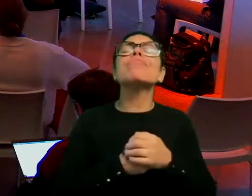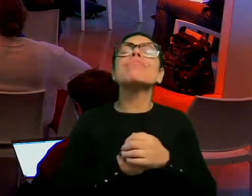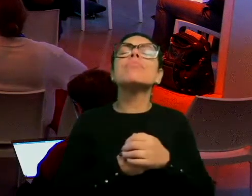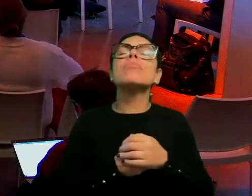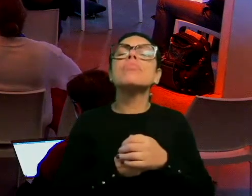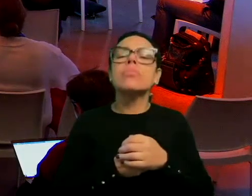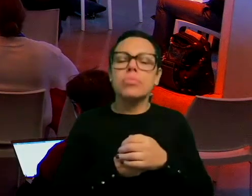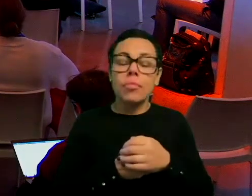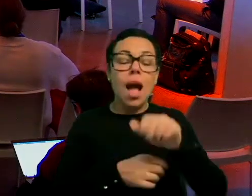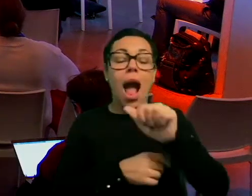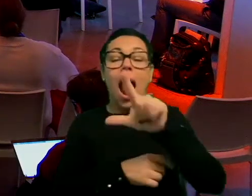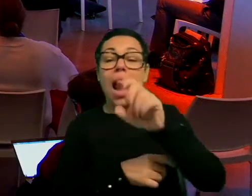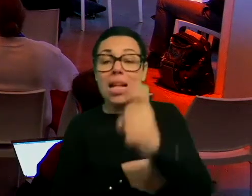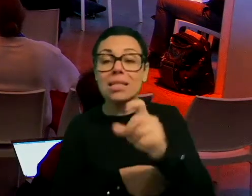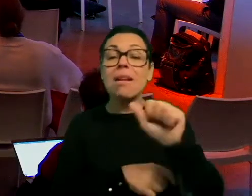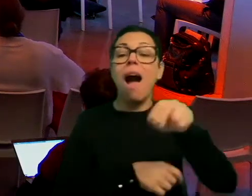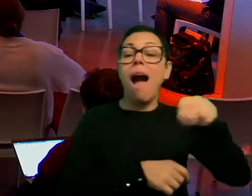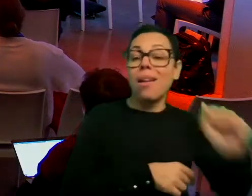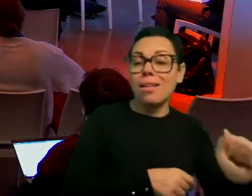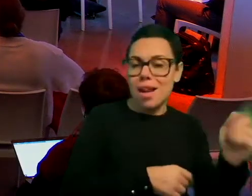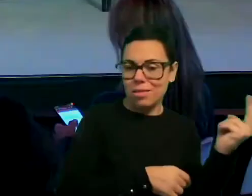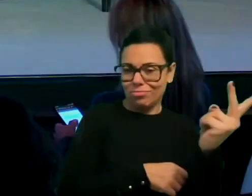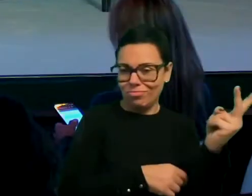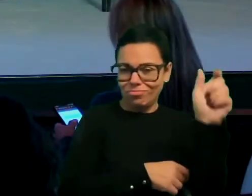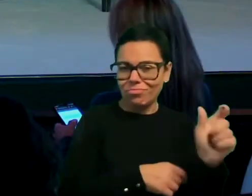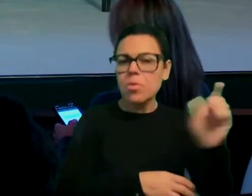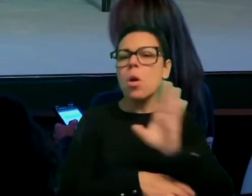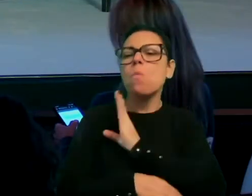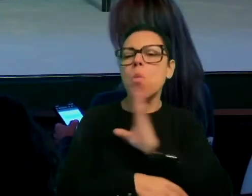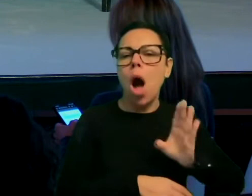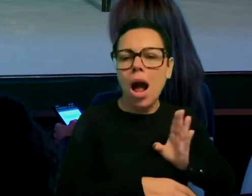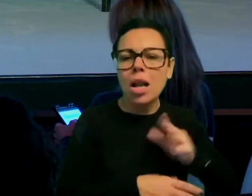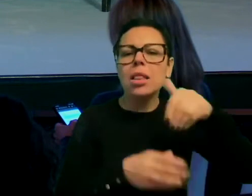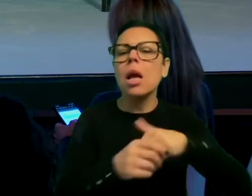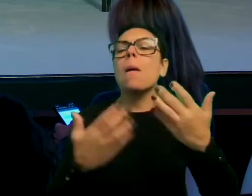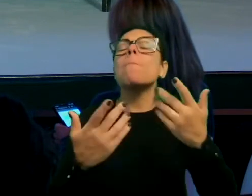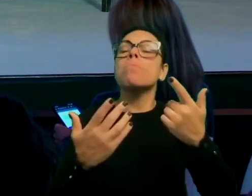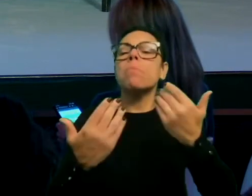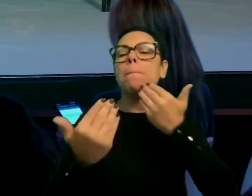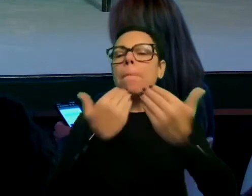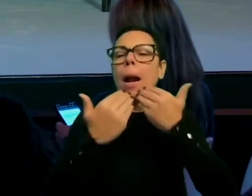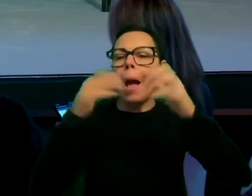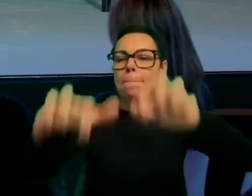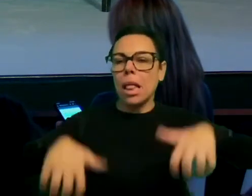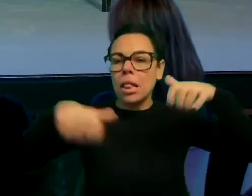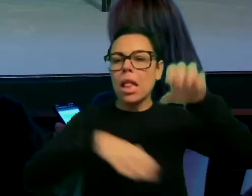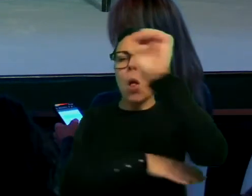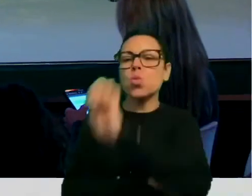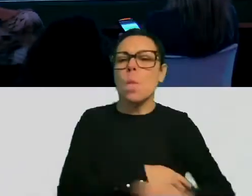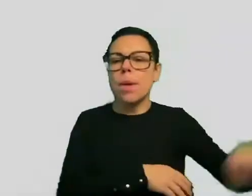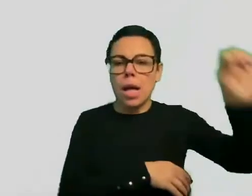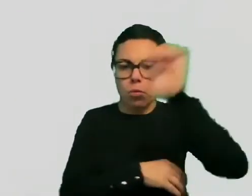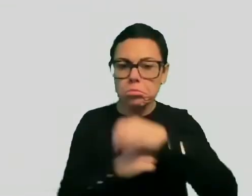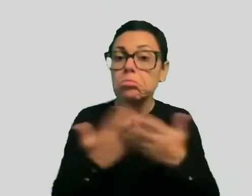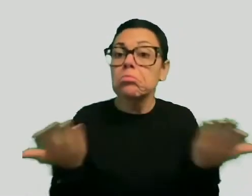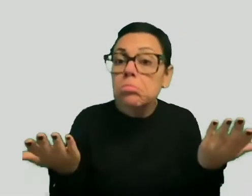fraction, for your work focus both on justice and on gender and also on artificial intelligence